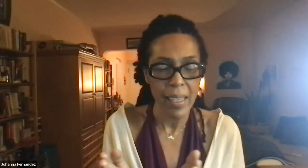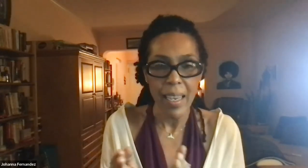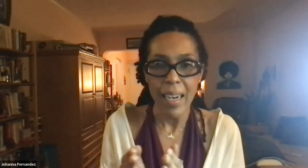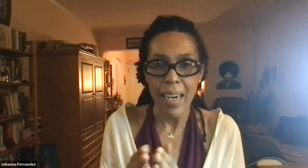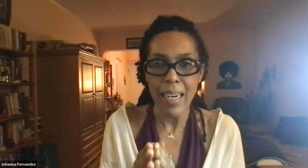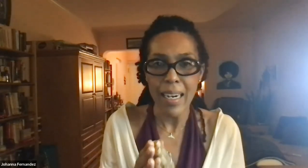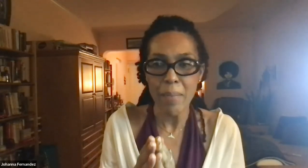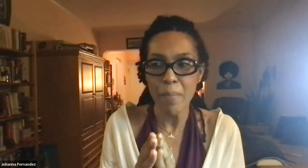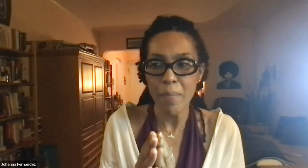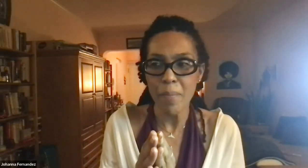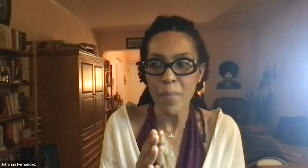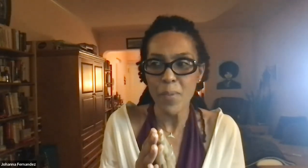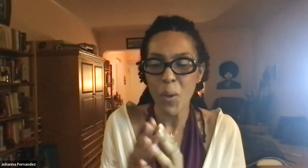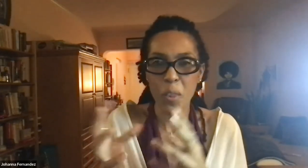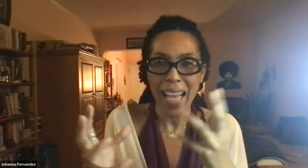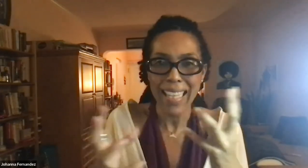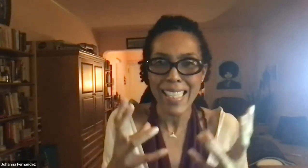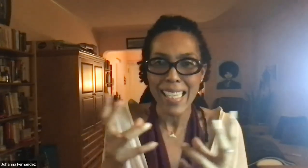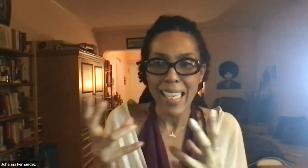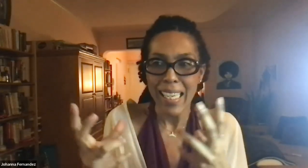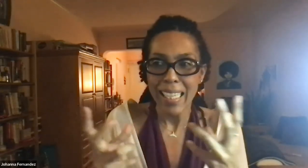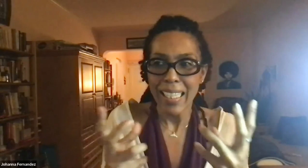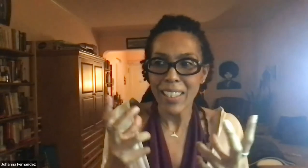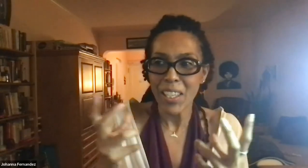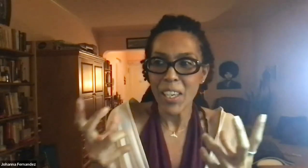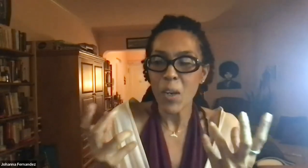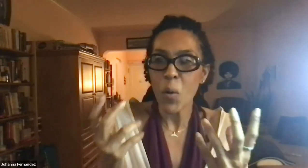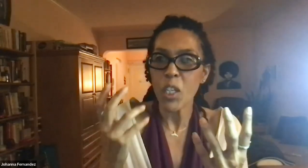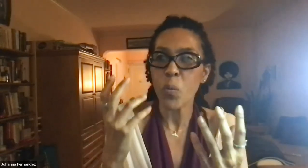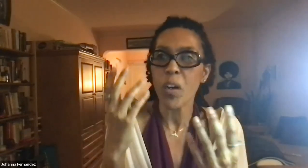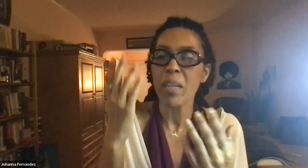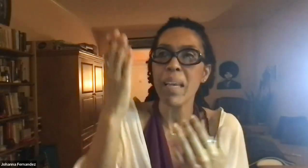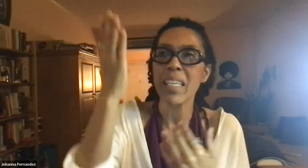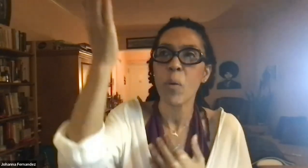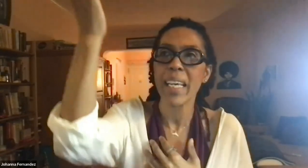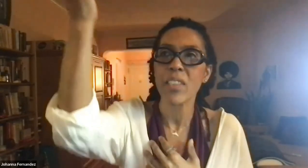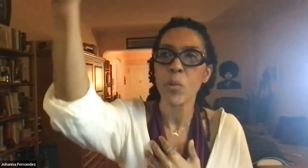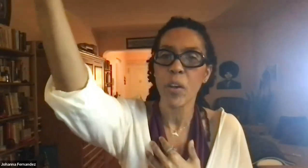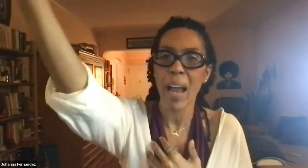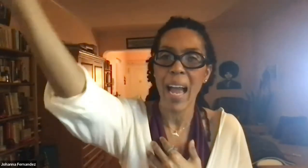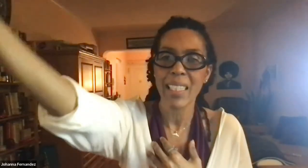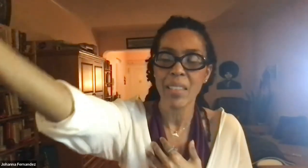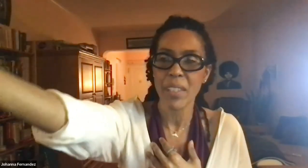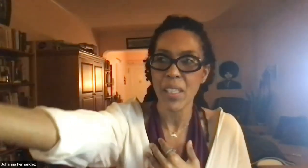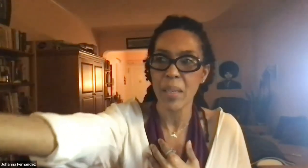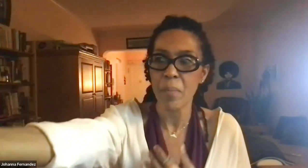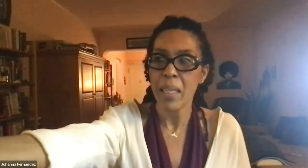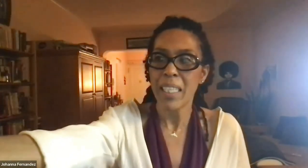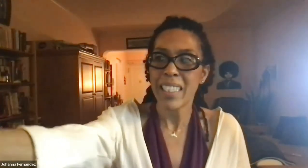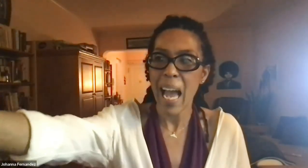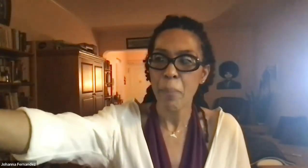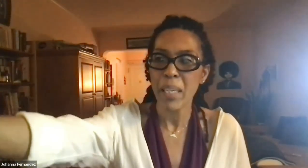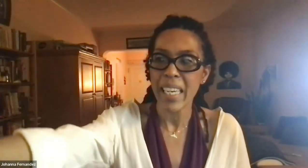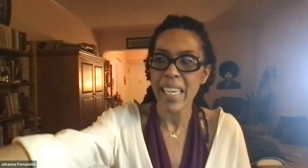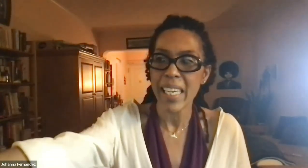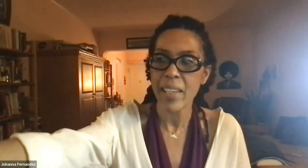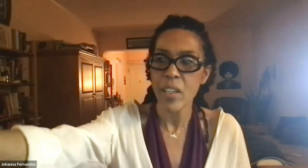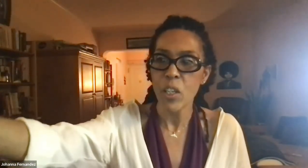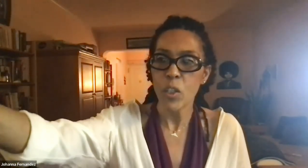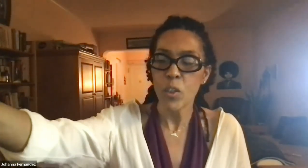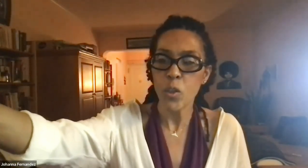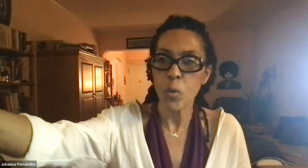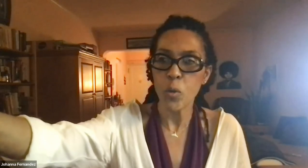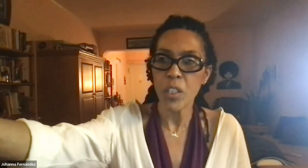crisis. So that's, the Young Lords were in many ways, through their activism, tapping